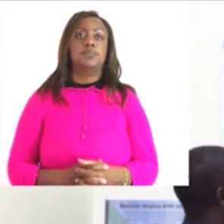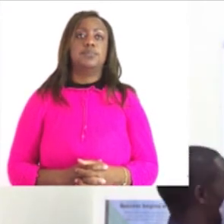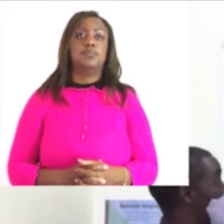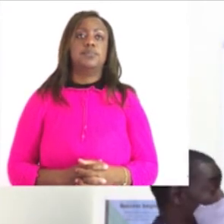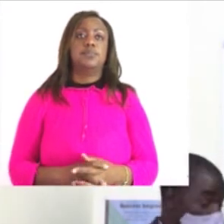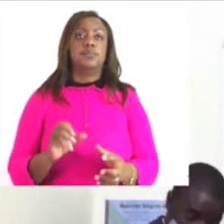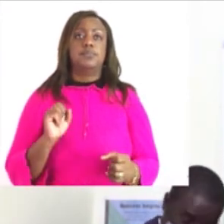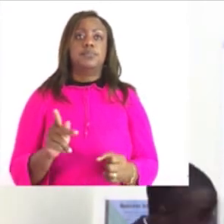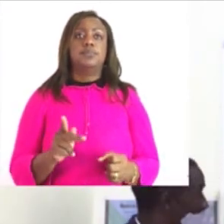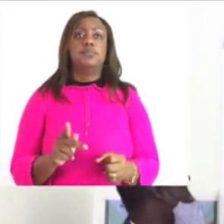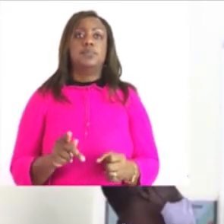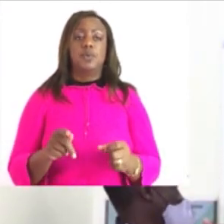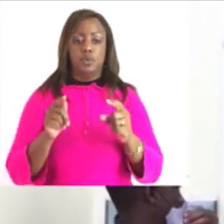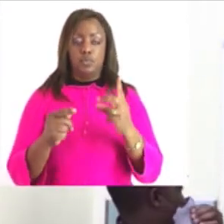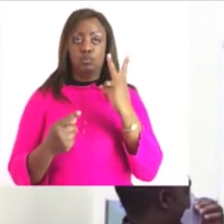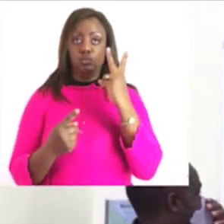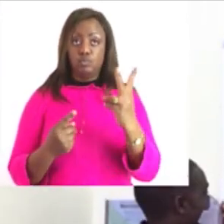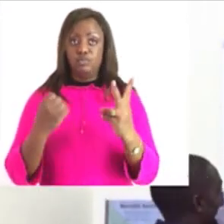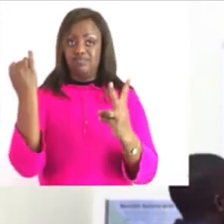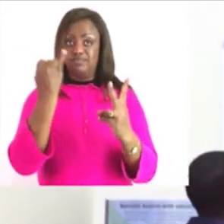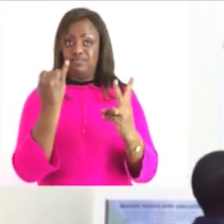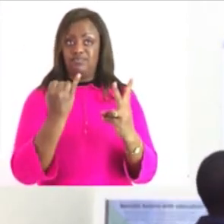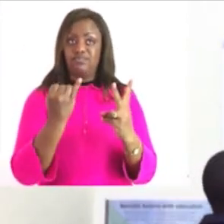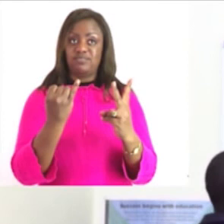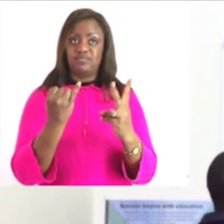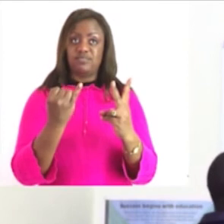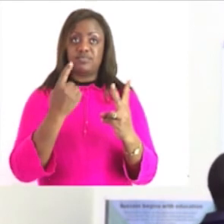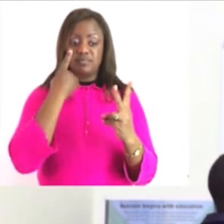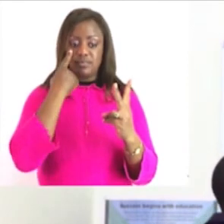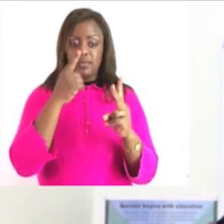Okay. Those two, I can see the difference